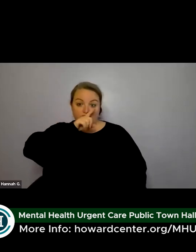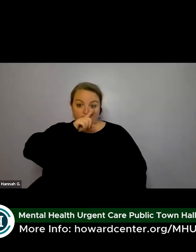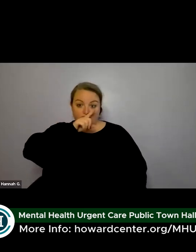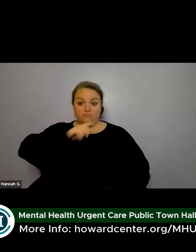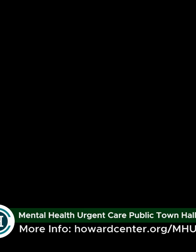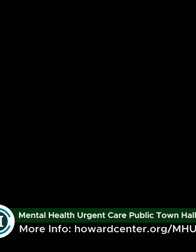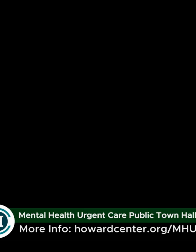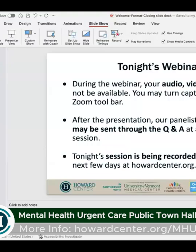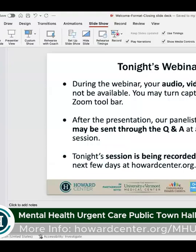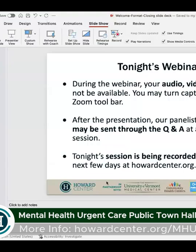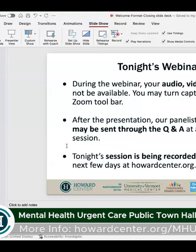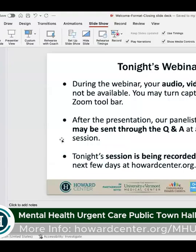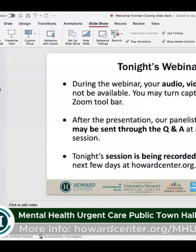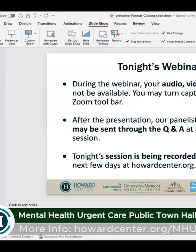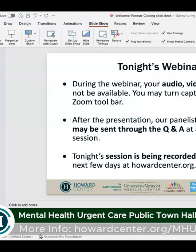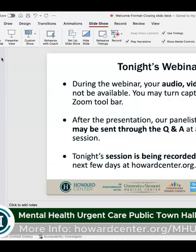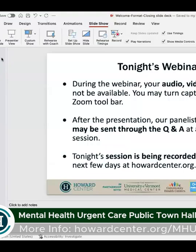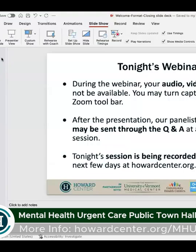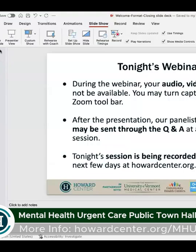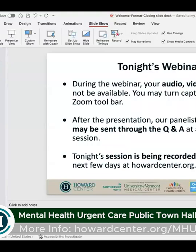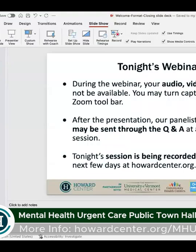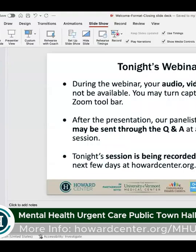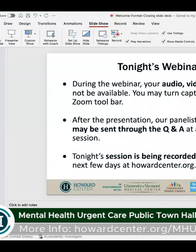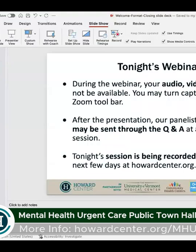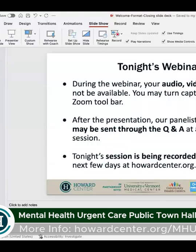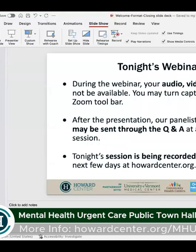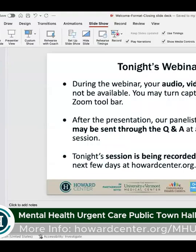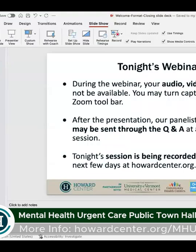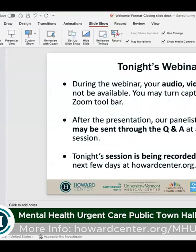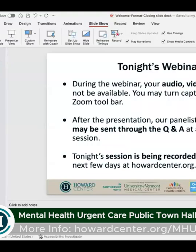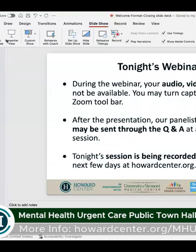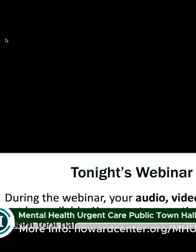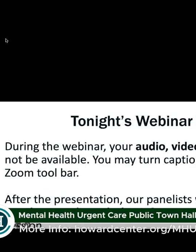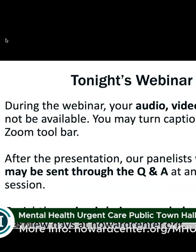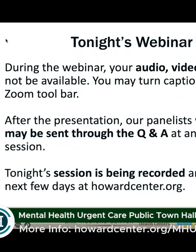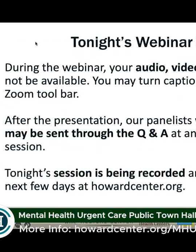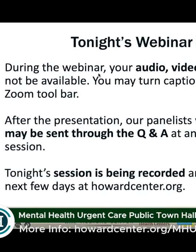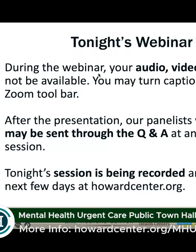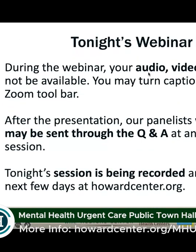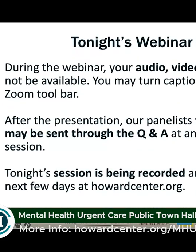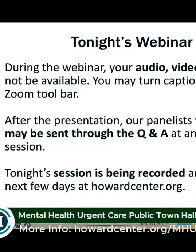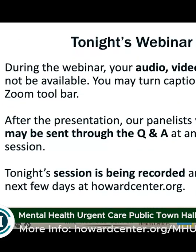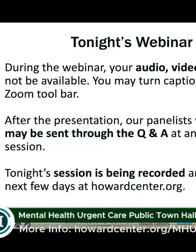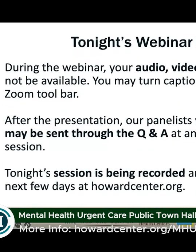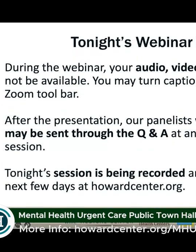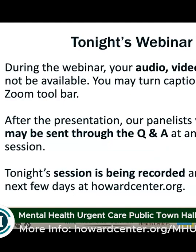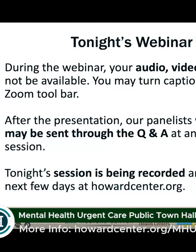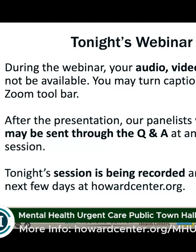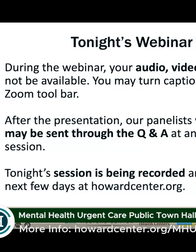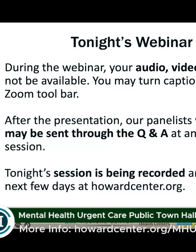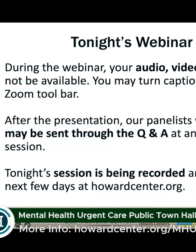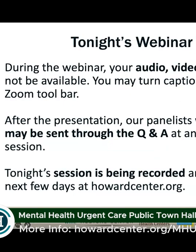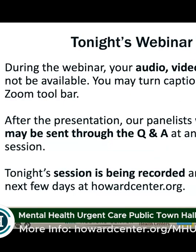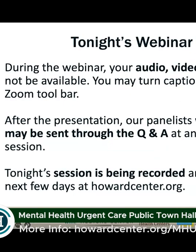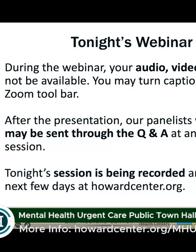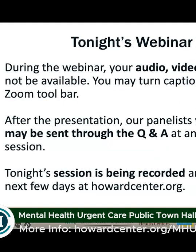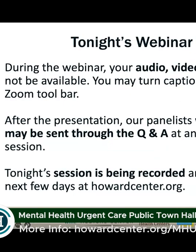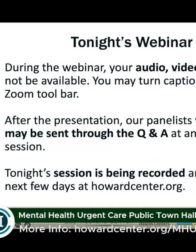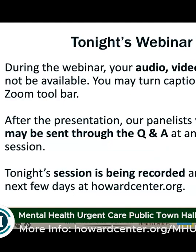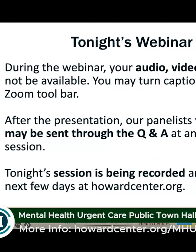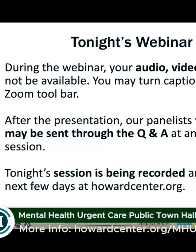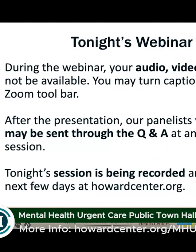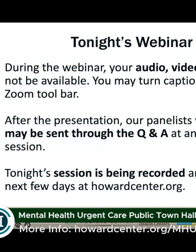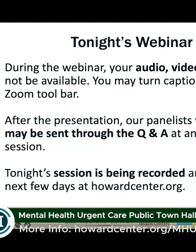turn captioning on or off using your zoom toolbar if you have any technical issues during the webinar